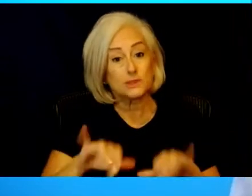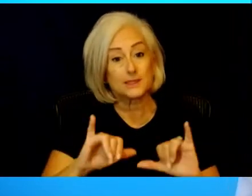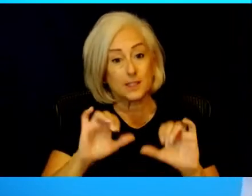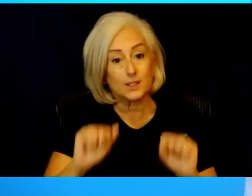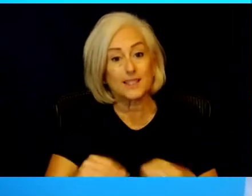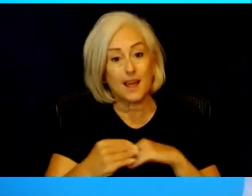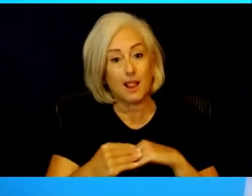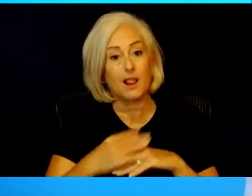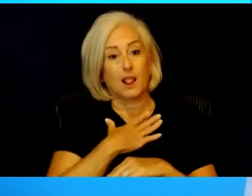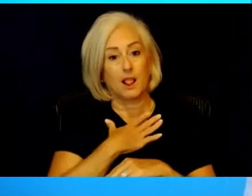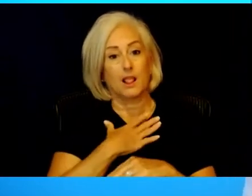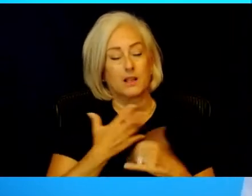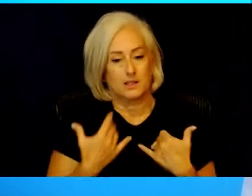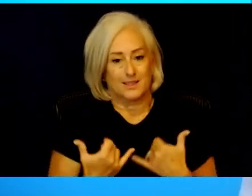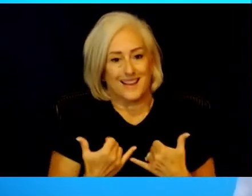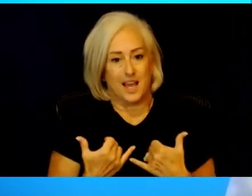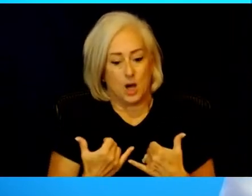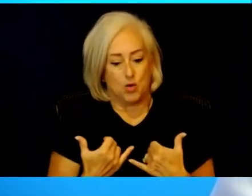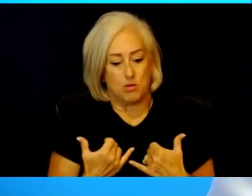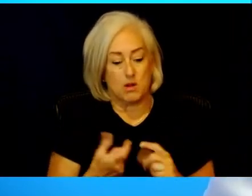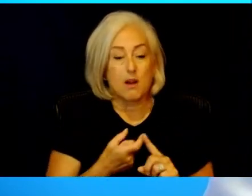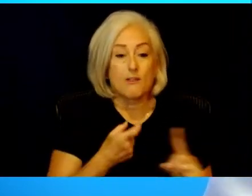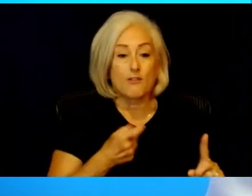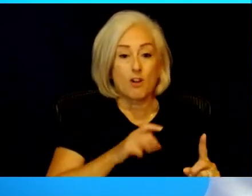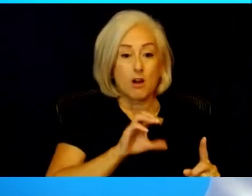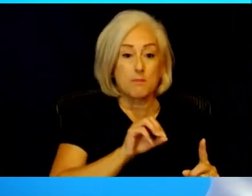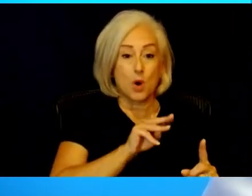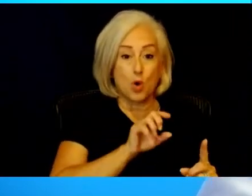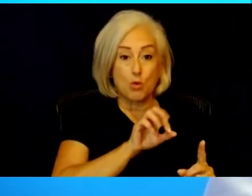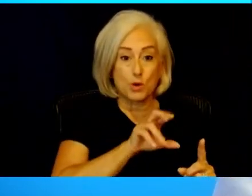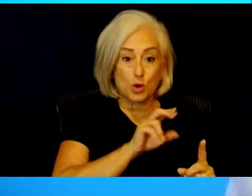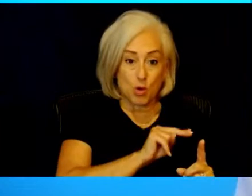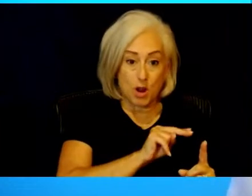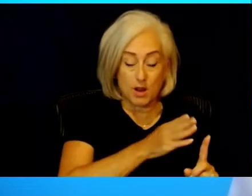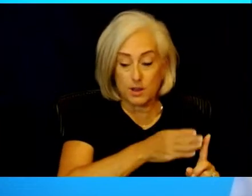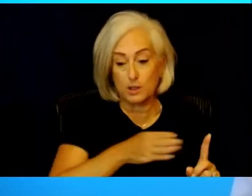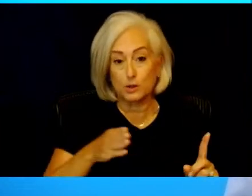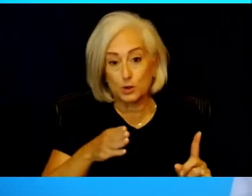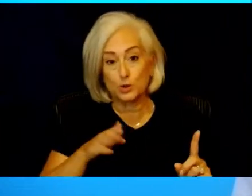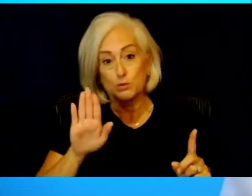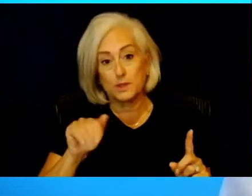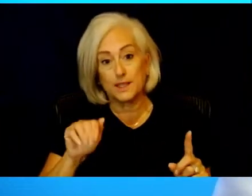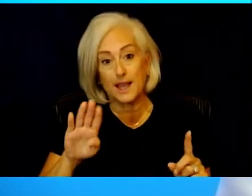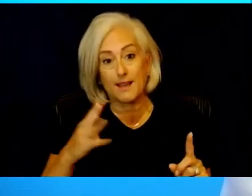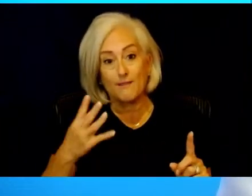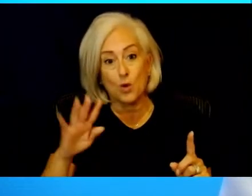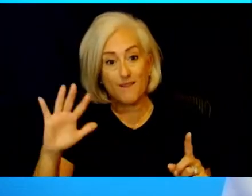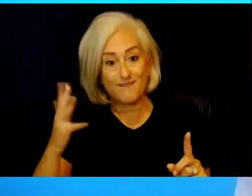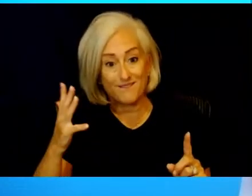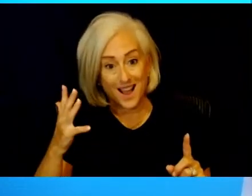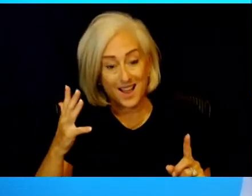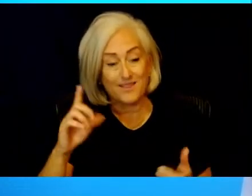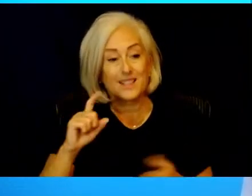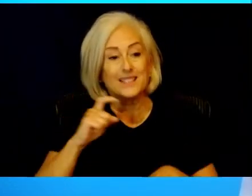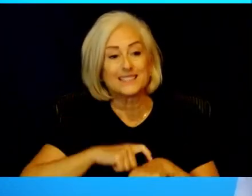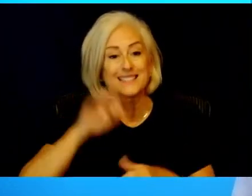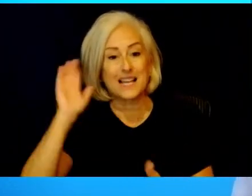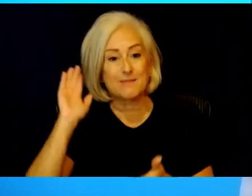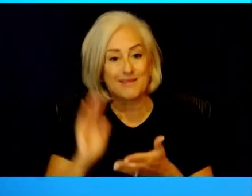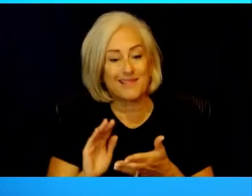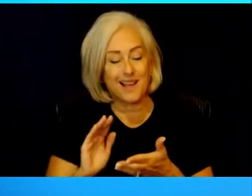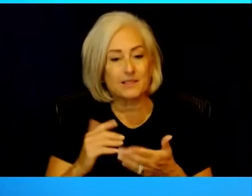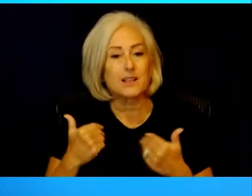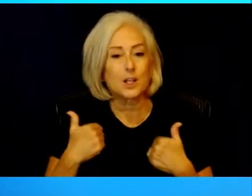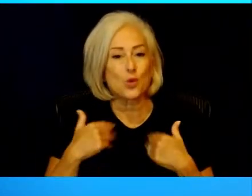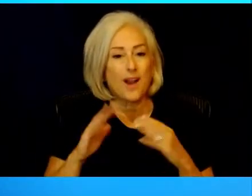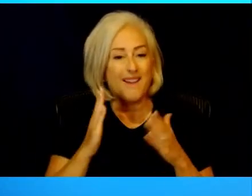the time from the Omicron infection to BA4, BA5 is less. There is an offering of protection there. You still